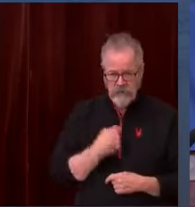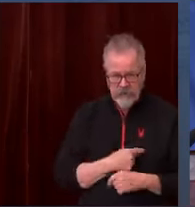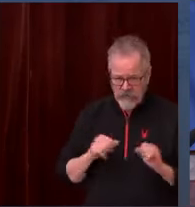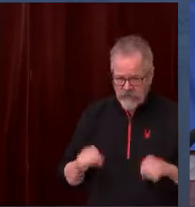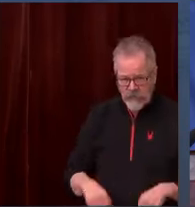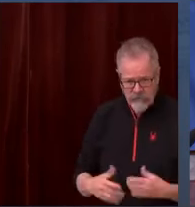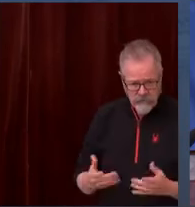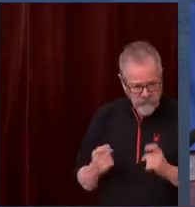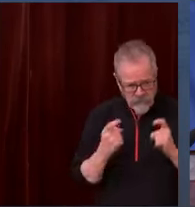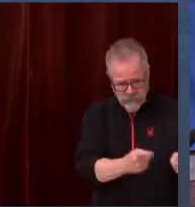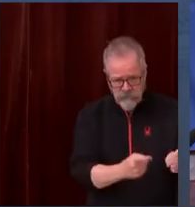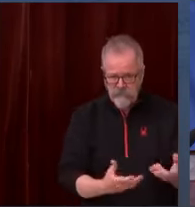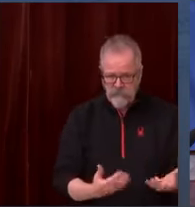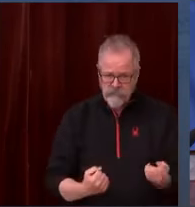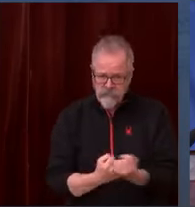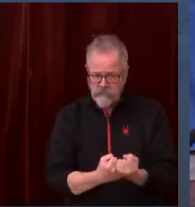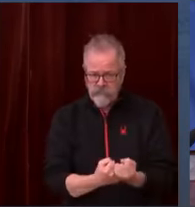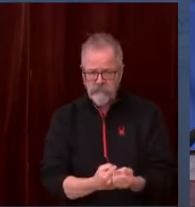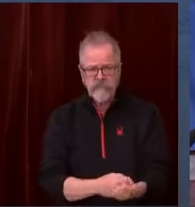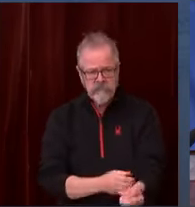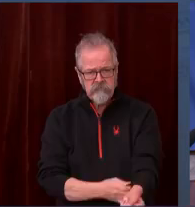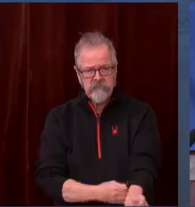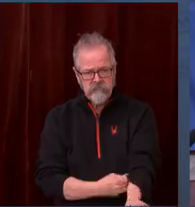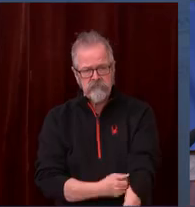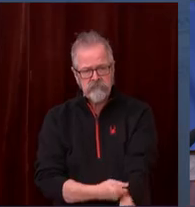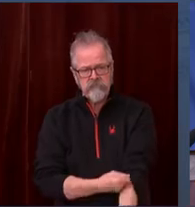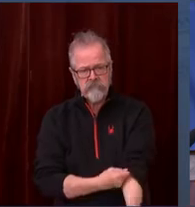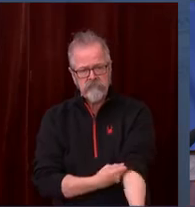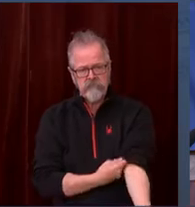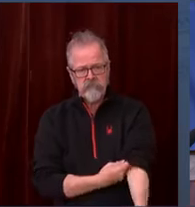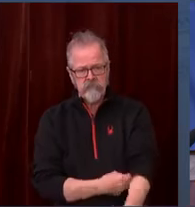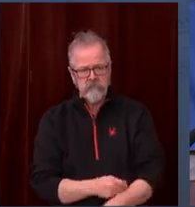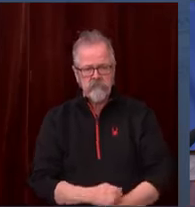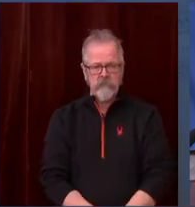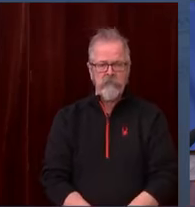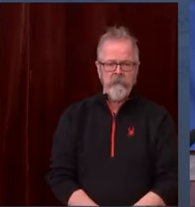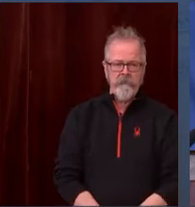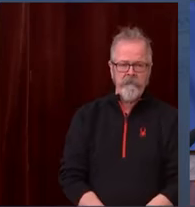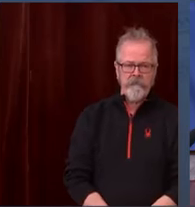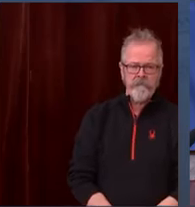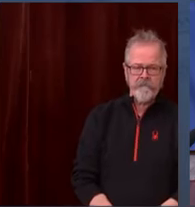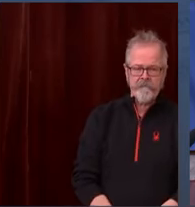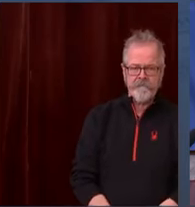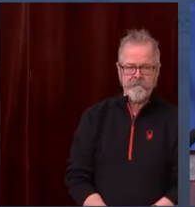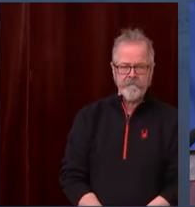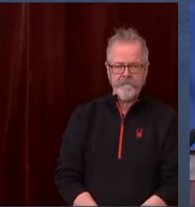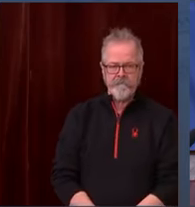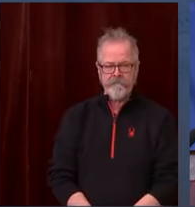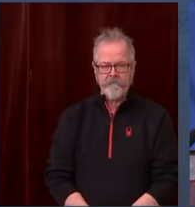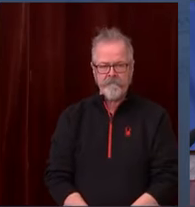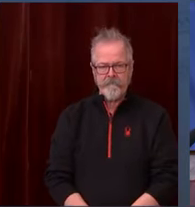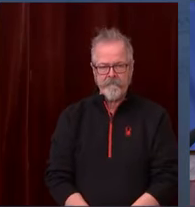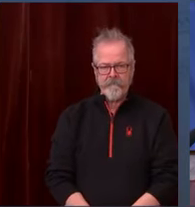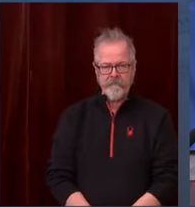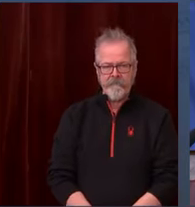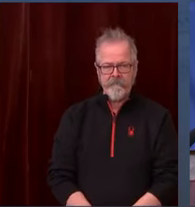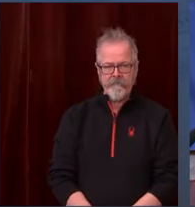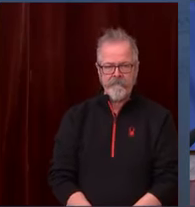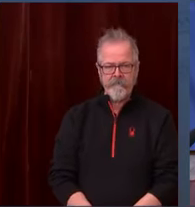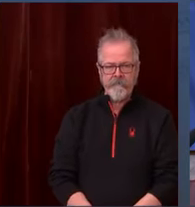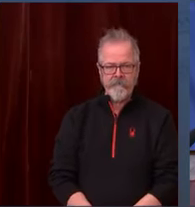affected. And I don't mean to say this is anything disparaging of our great state. We got the best state in the